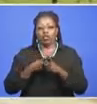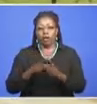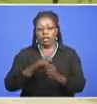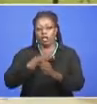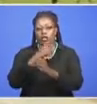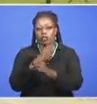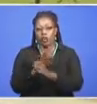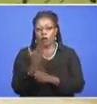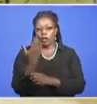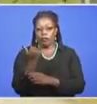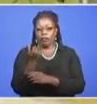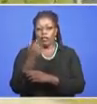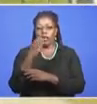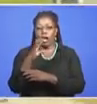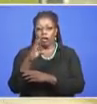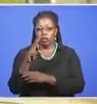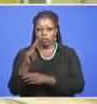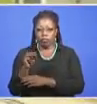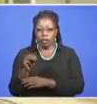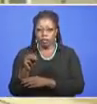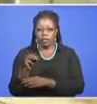onto the podium. Mullings'